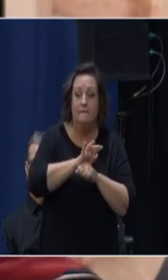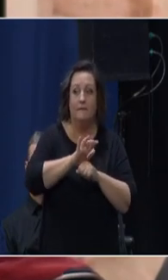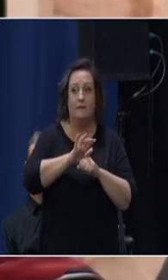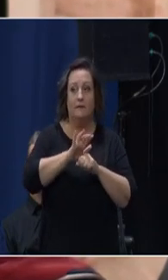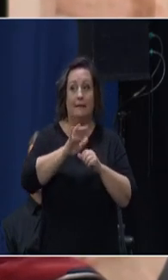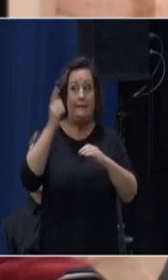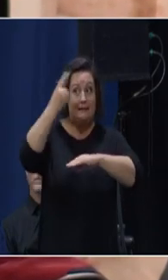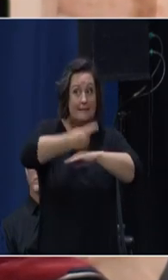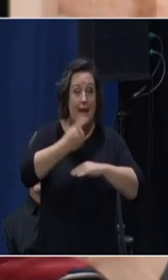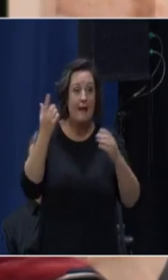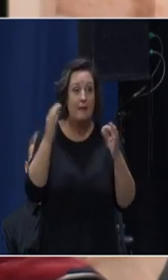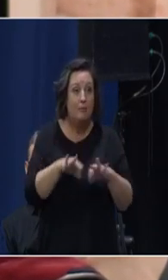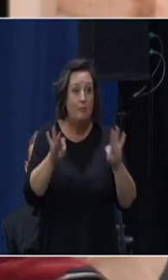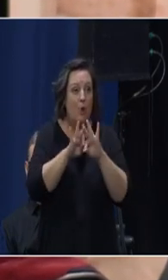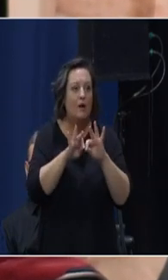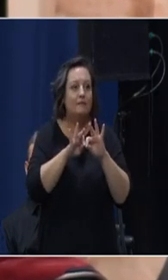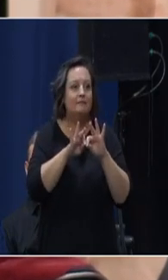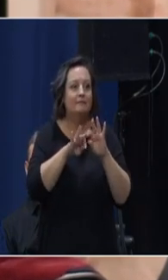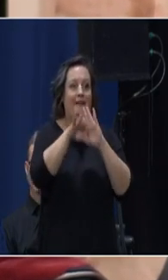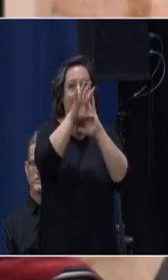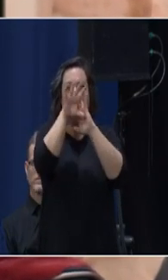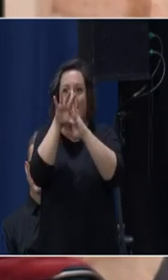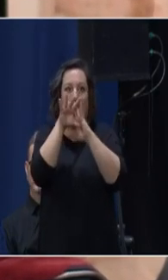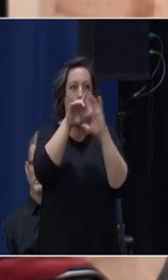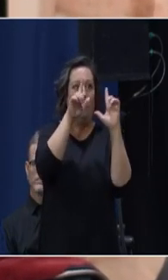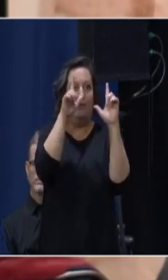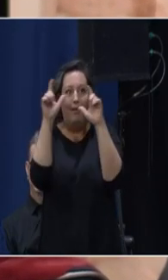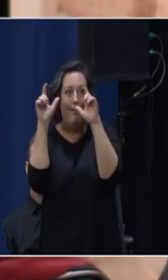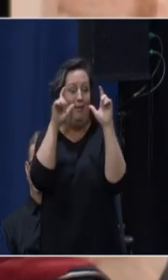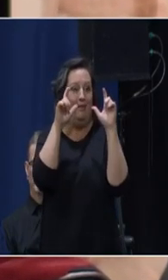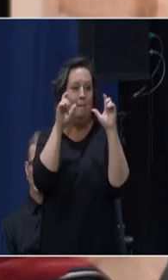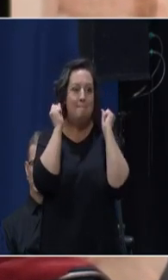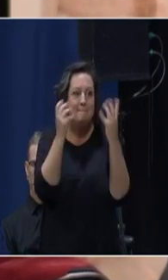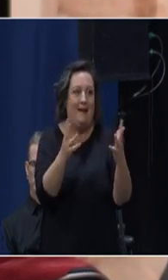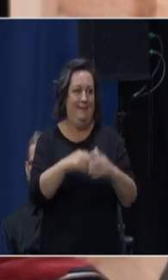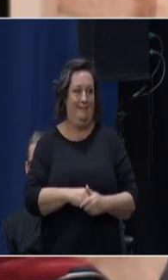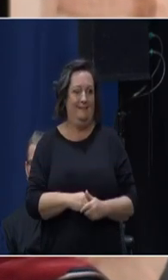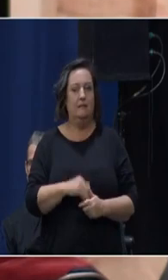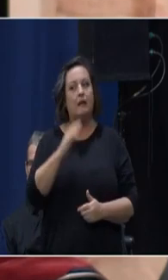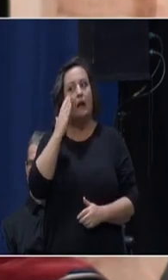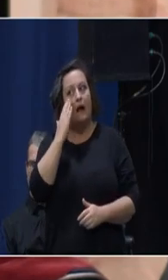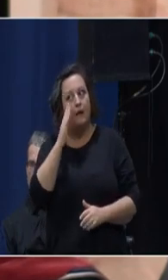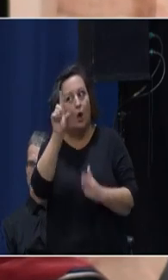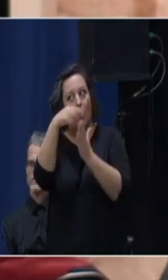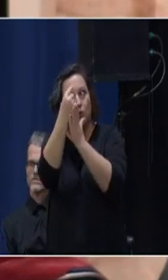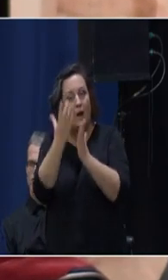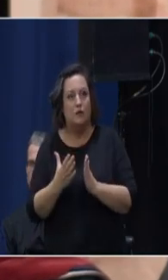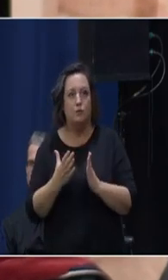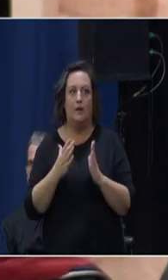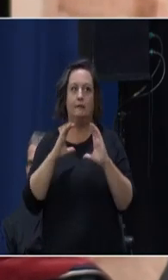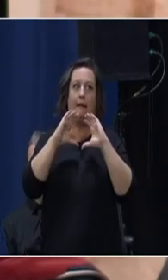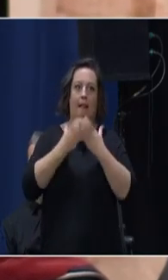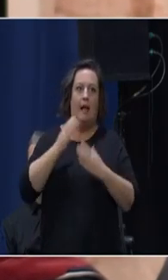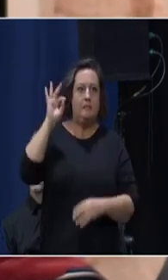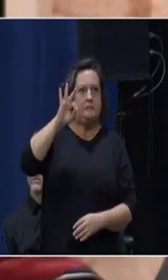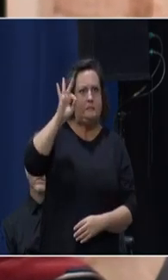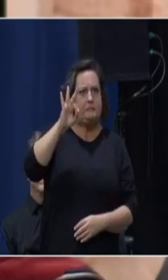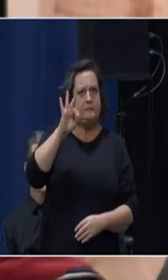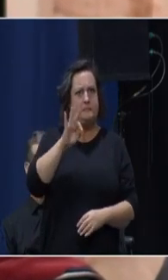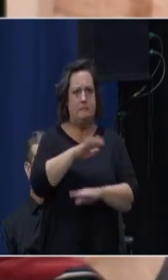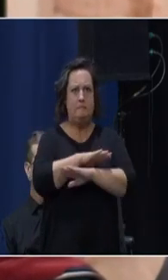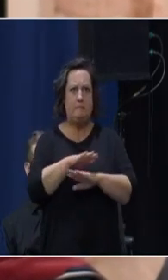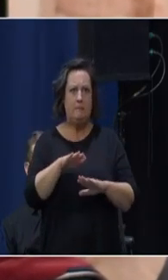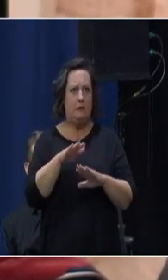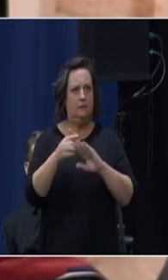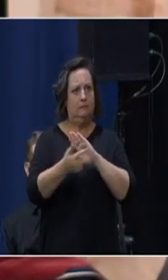of photos and videos. So graduates, I know this contradicts what you've heard in class, but do not be shy